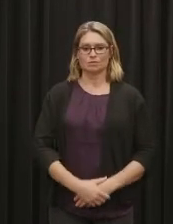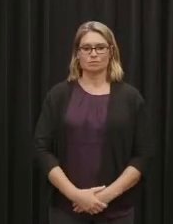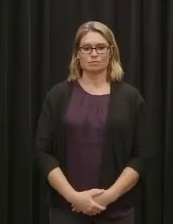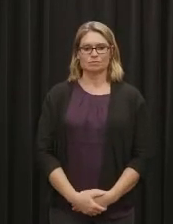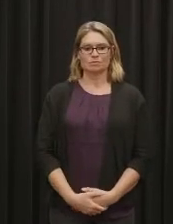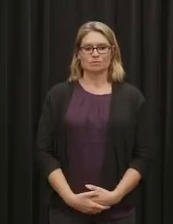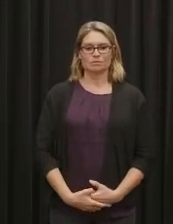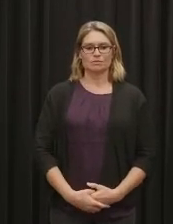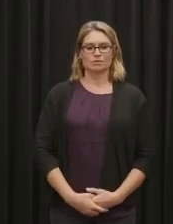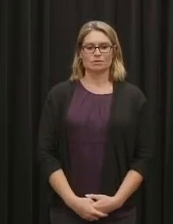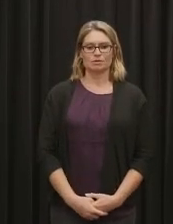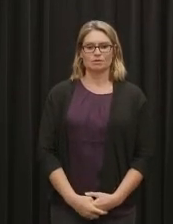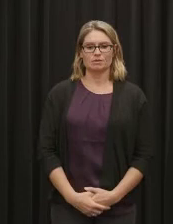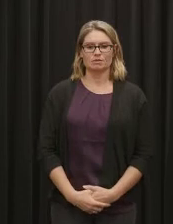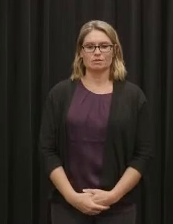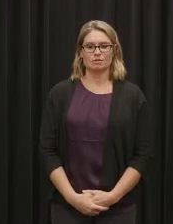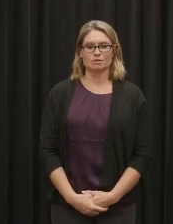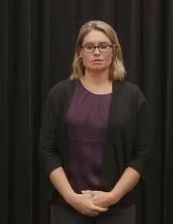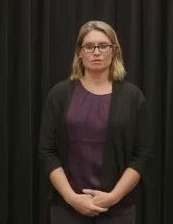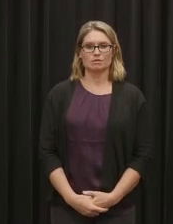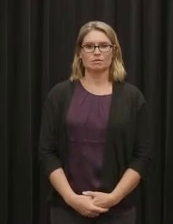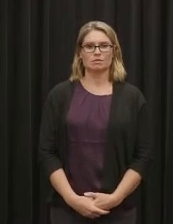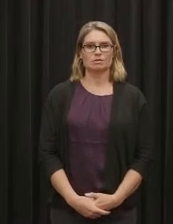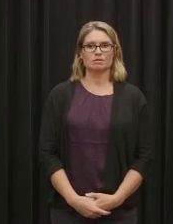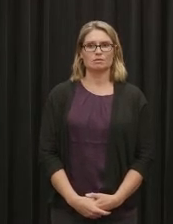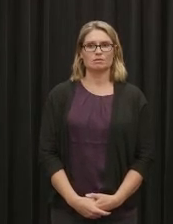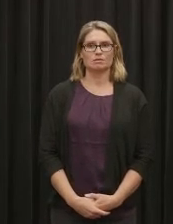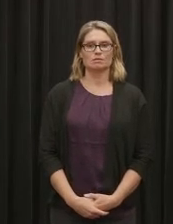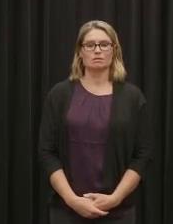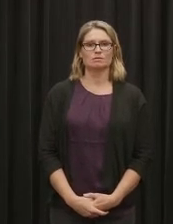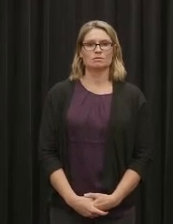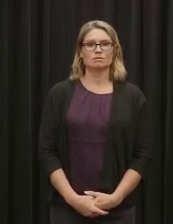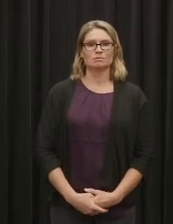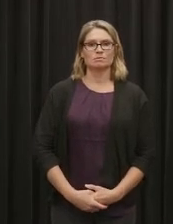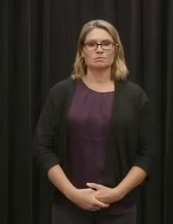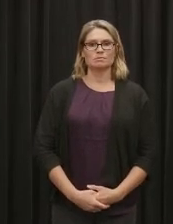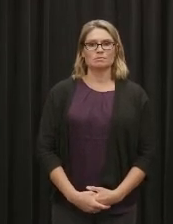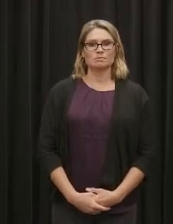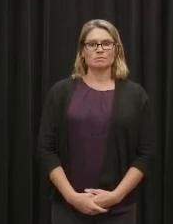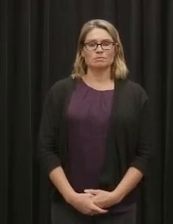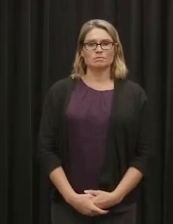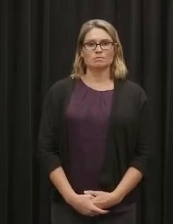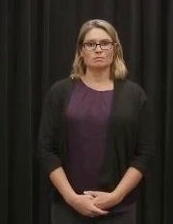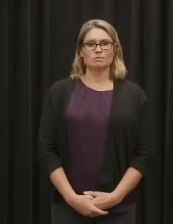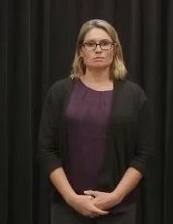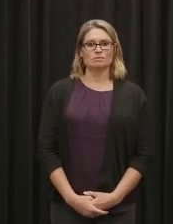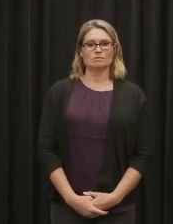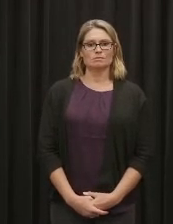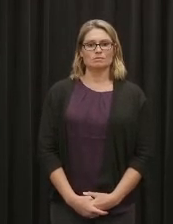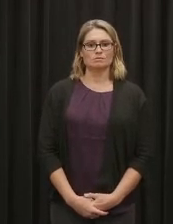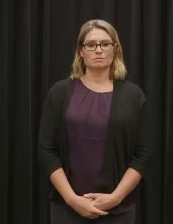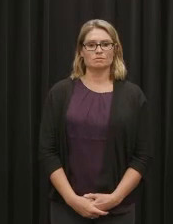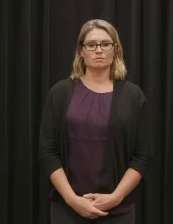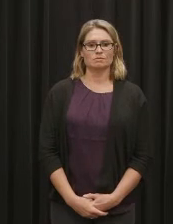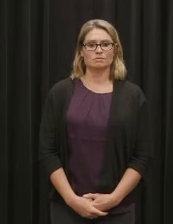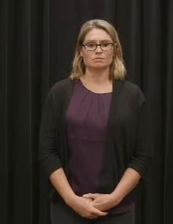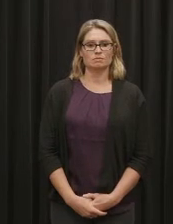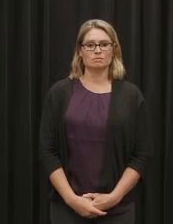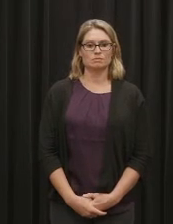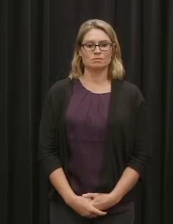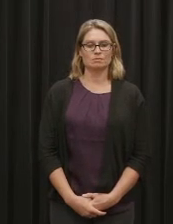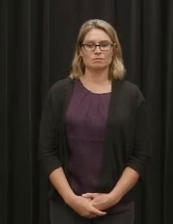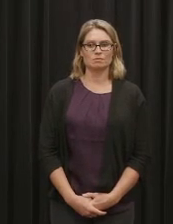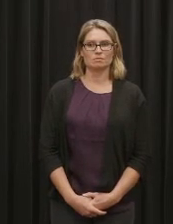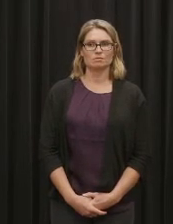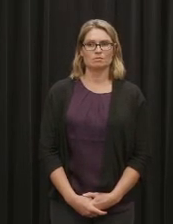réalisés dans la. I am very pleased with the progress we have seen in Zone 2, which is St. John, Kings, and Charlotte counties since